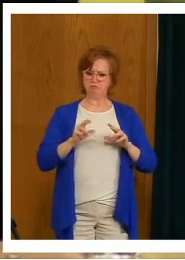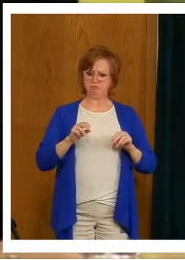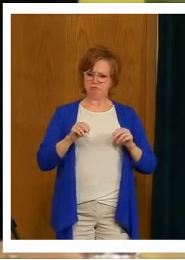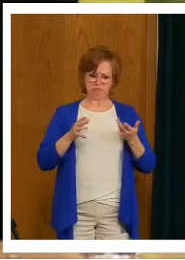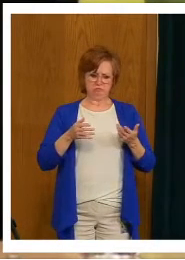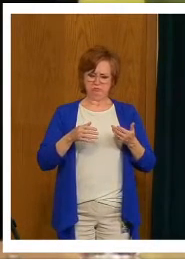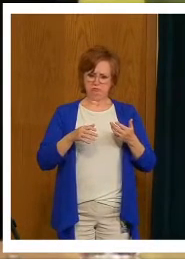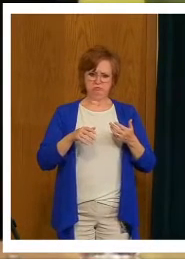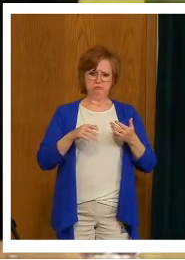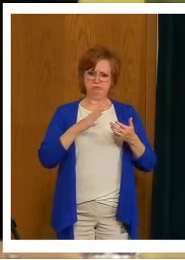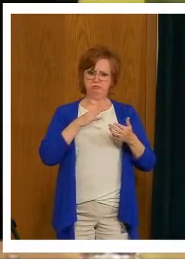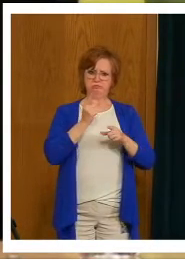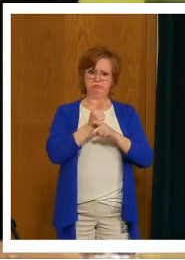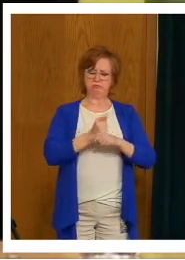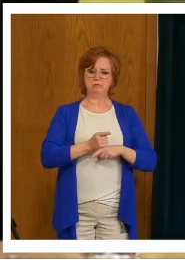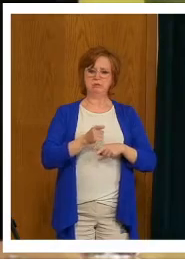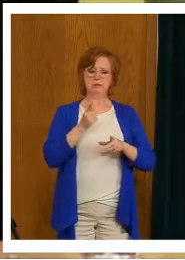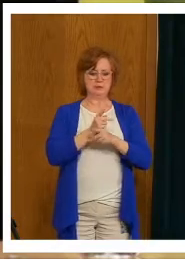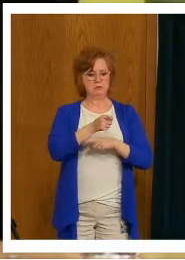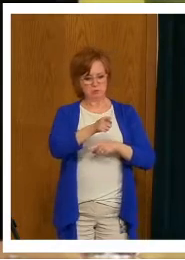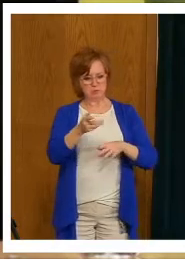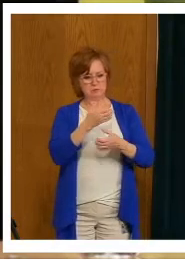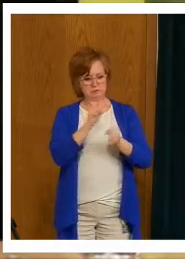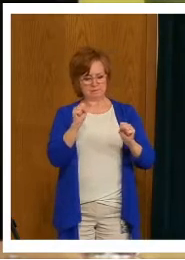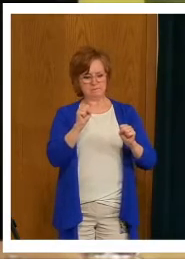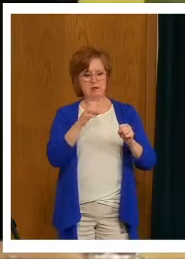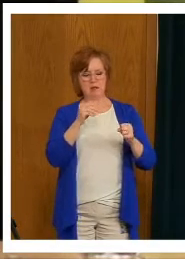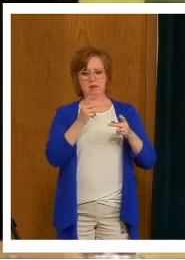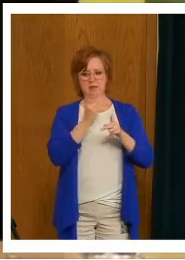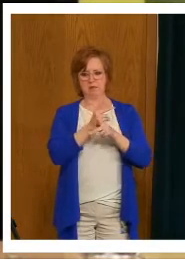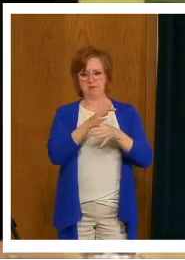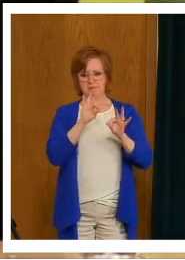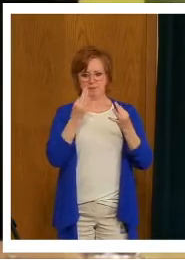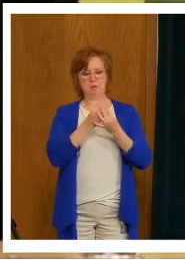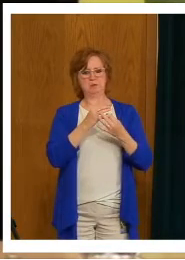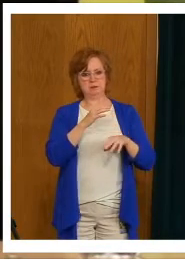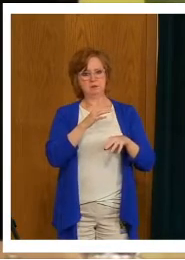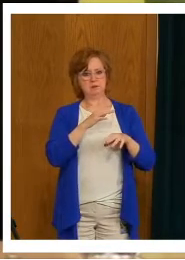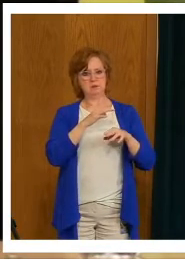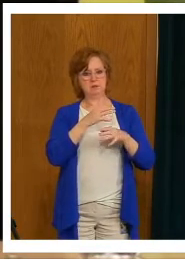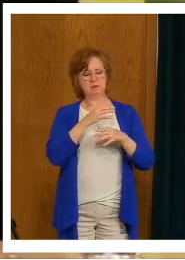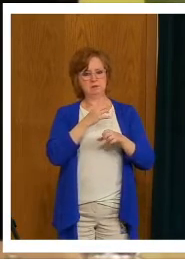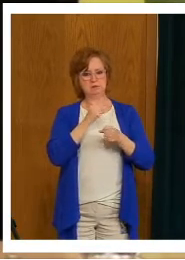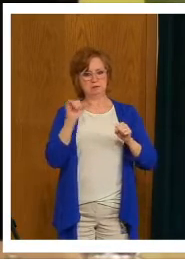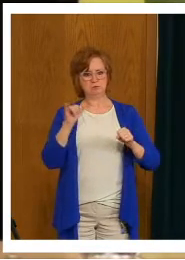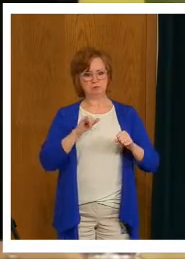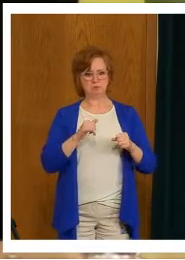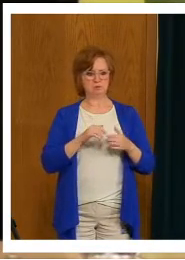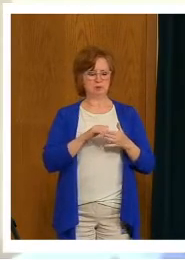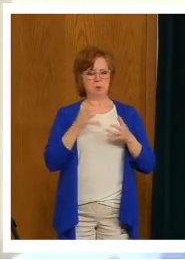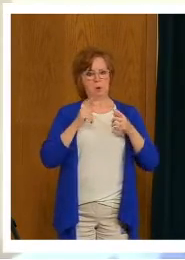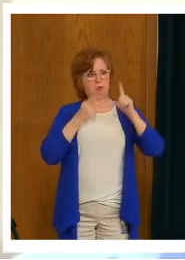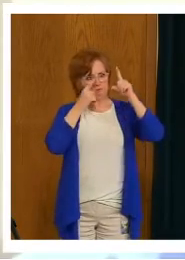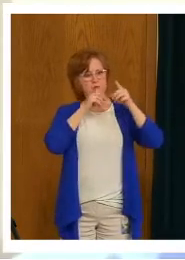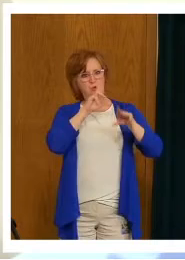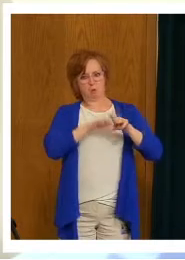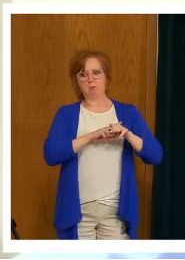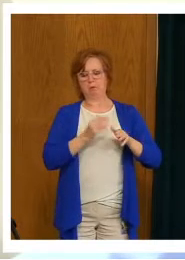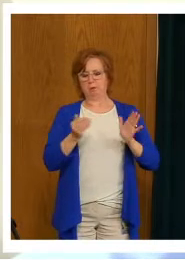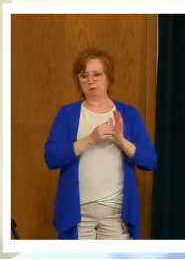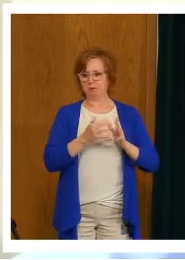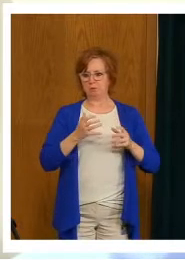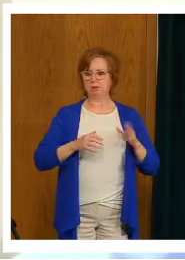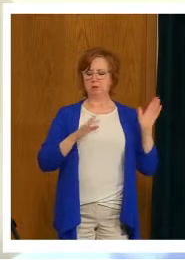safe and keep your family members safe as well, and get back to normal, which is what we're looking for. Dr. Shahab? Yeah, I would just like to add